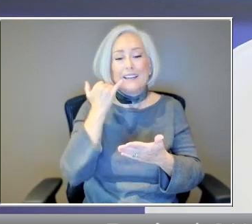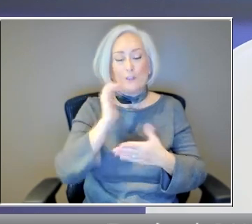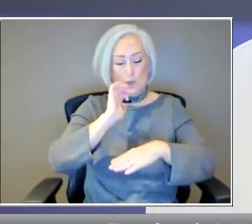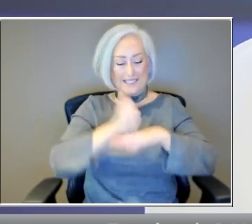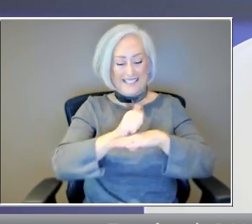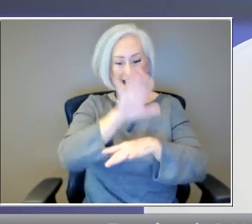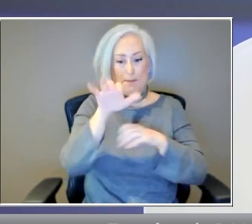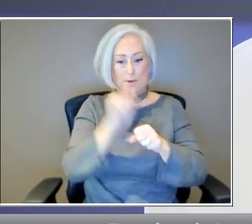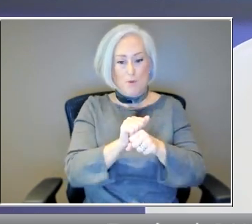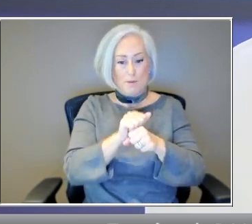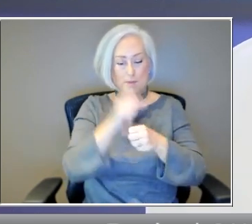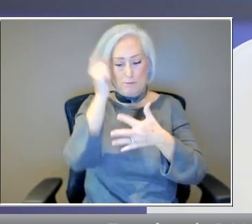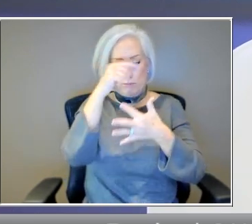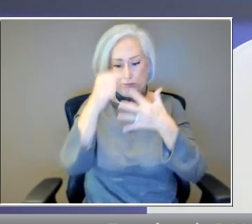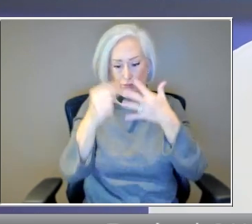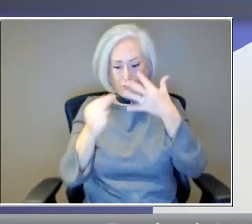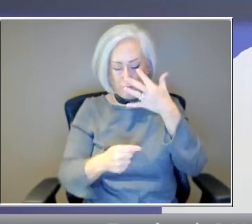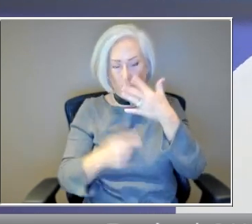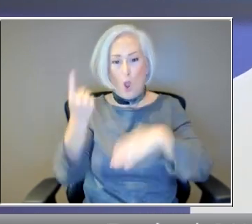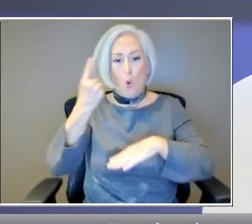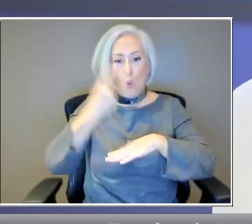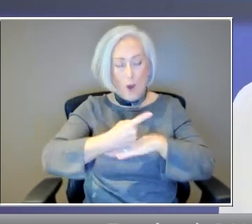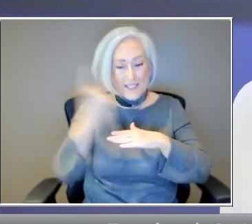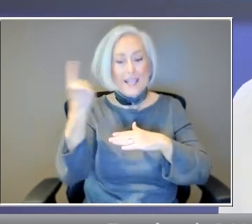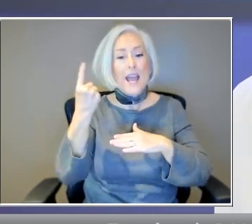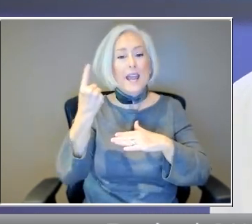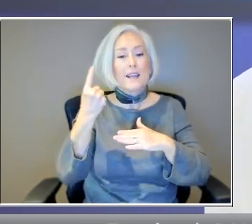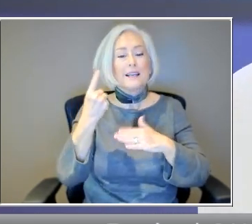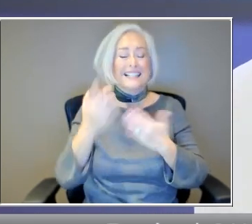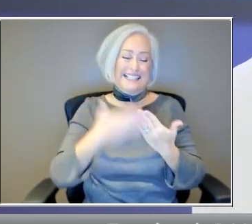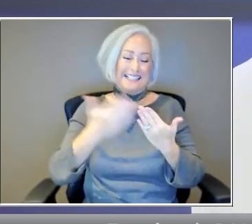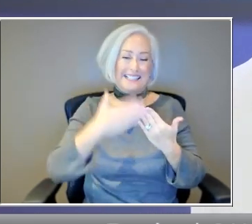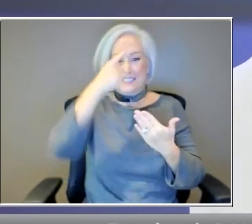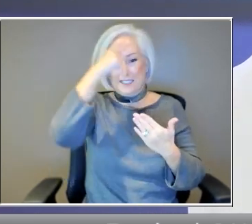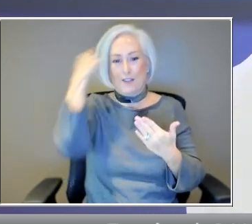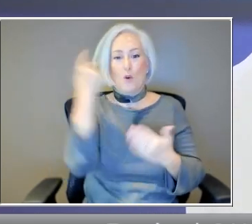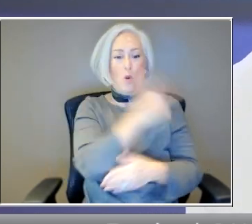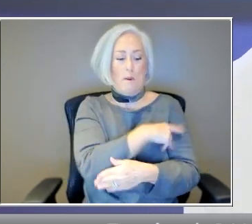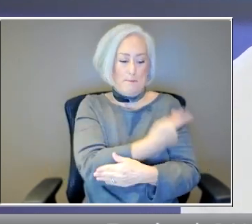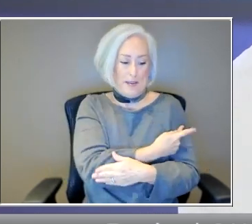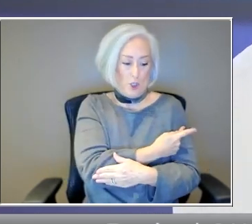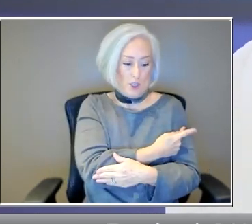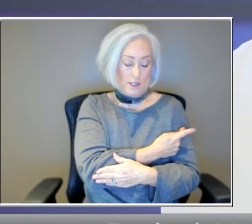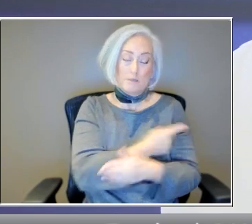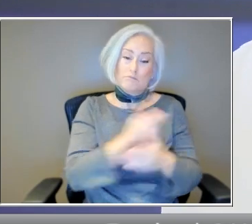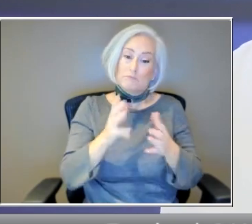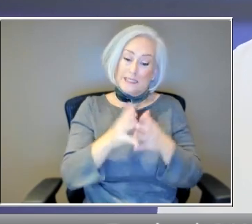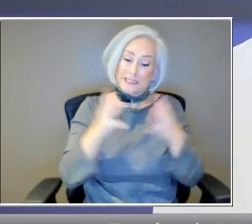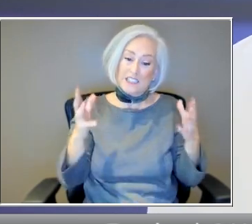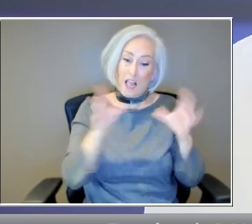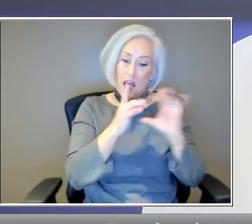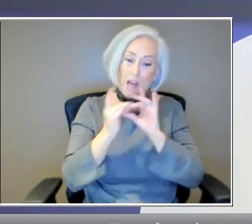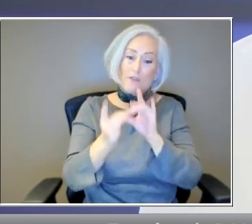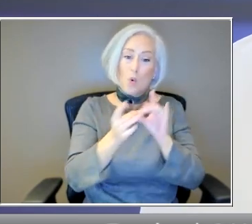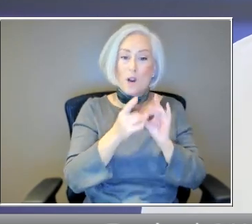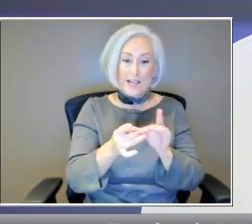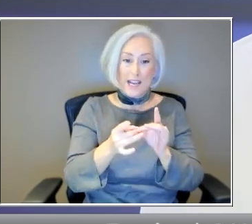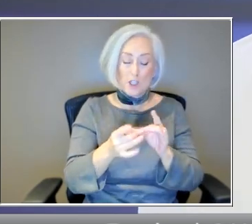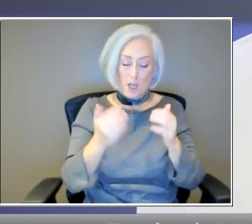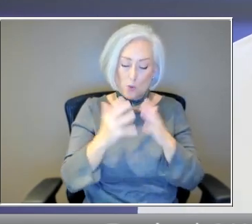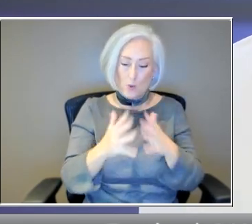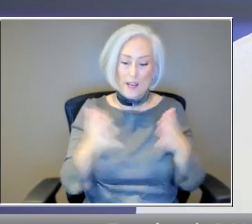patients. It does take a lot of coordination, and we have a whole team of nurses and coordinators